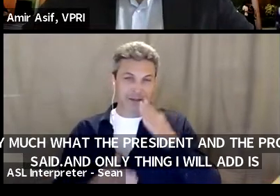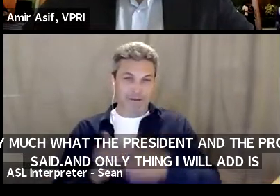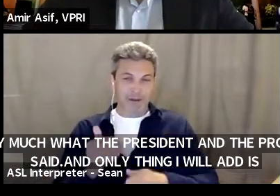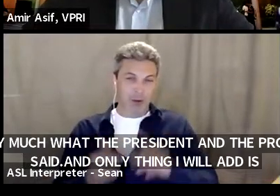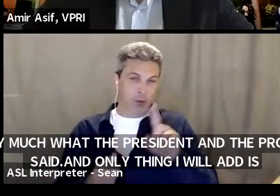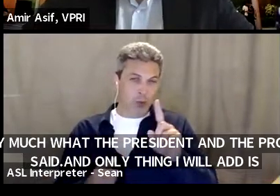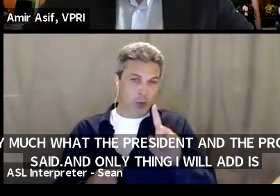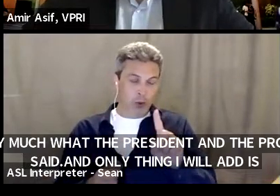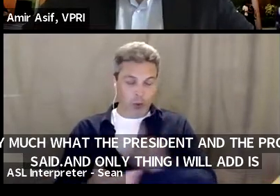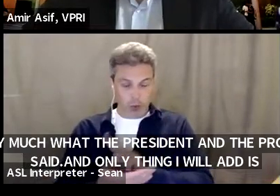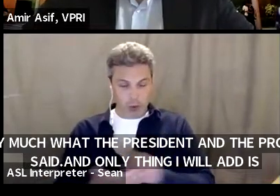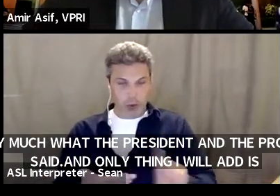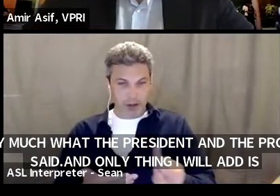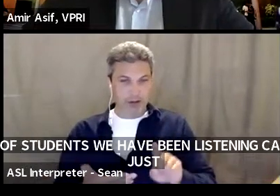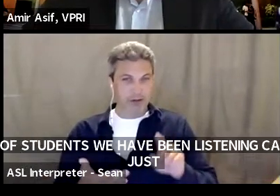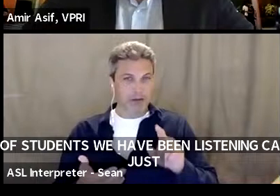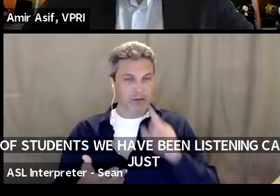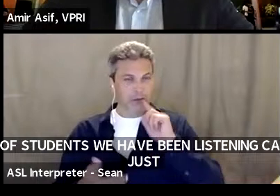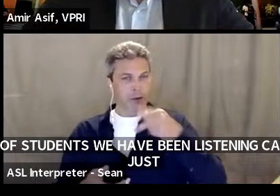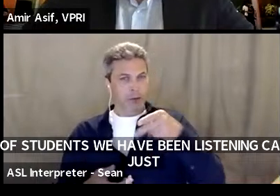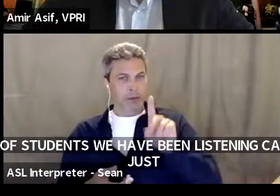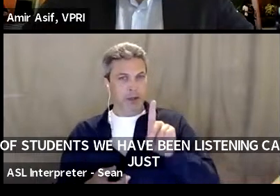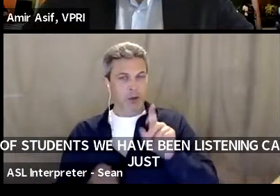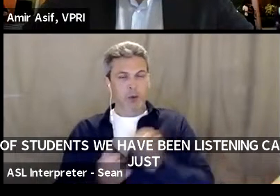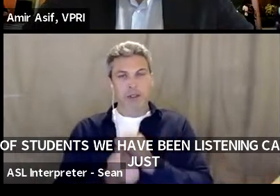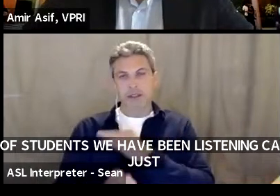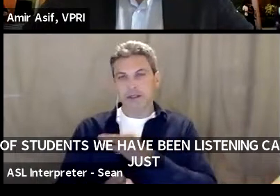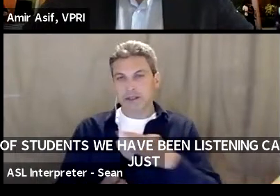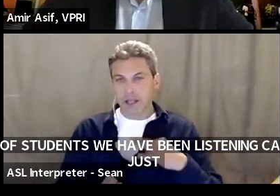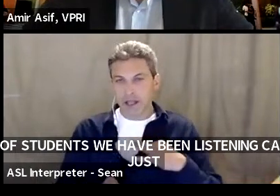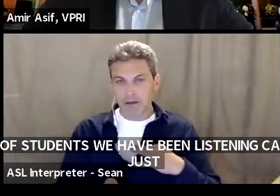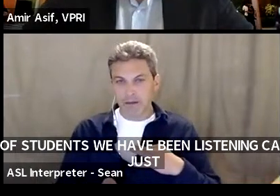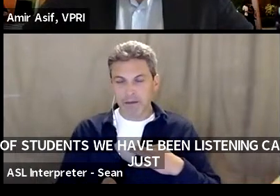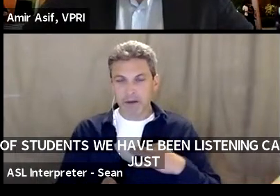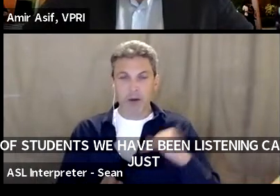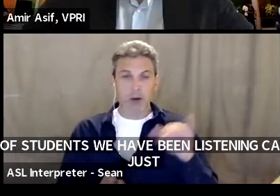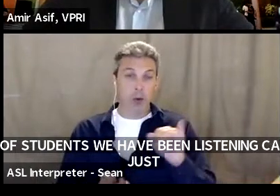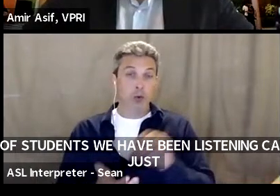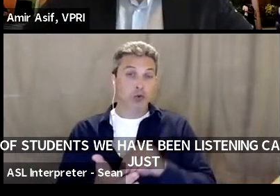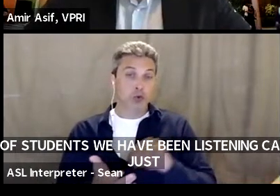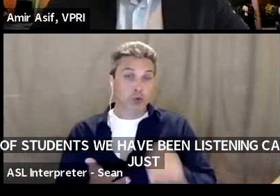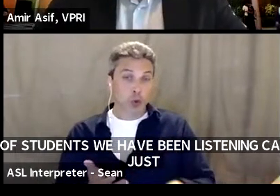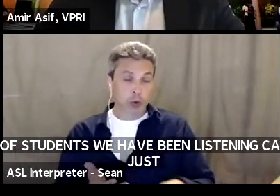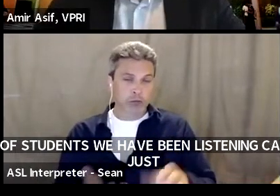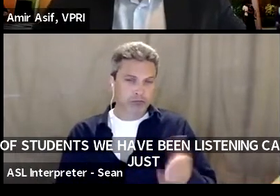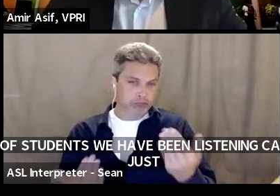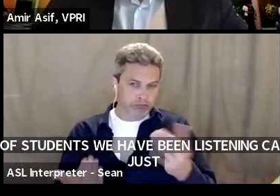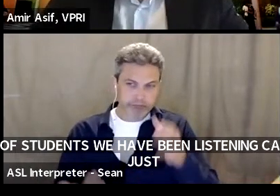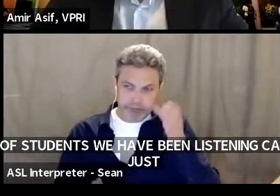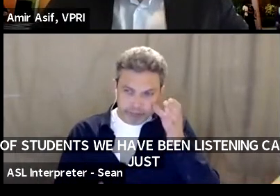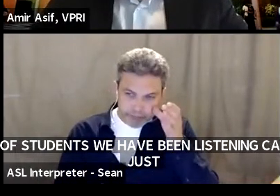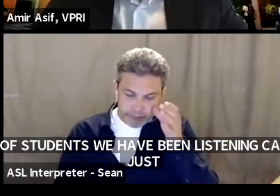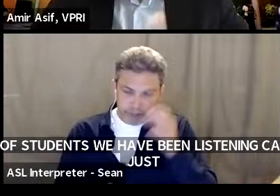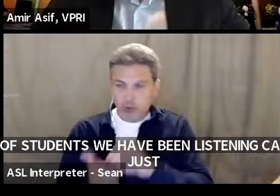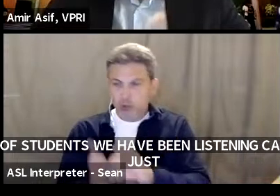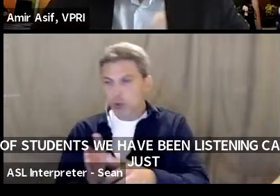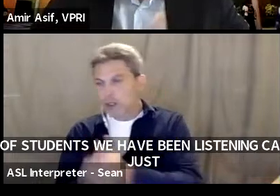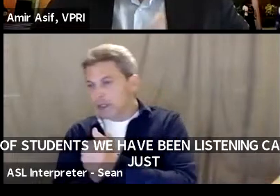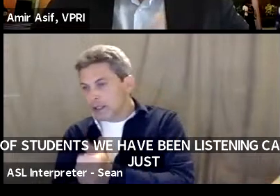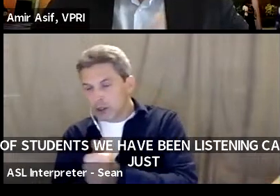development with all of our staff. We've had lots of listening sessions with students, student leaders, student